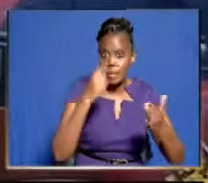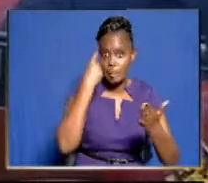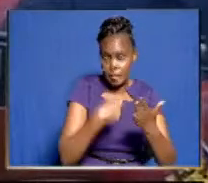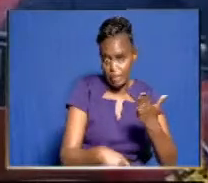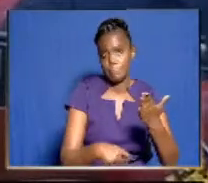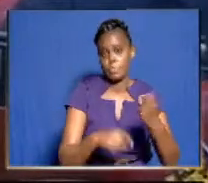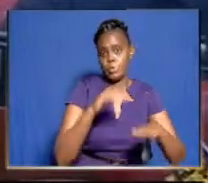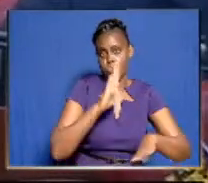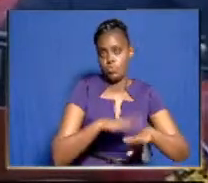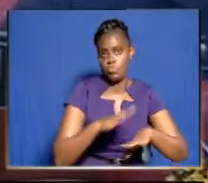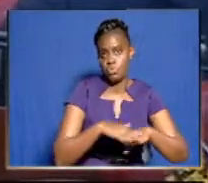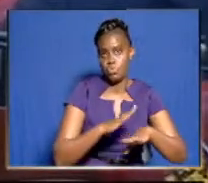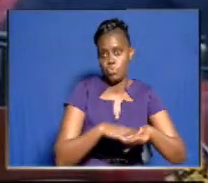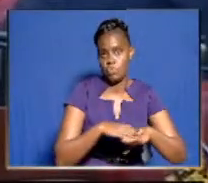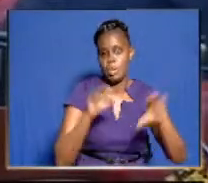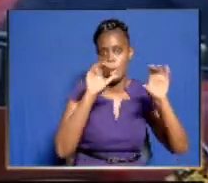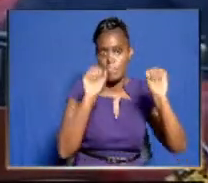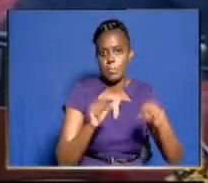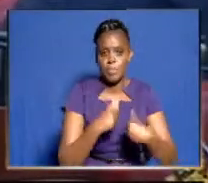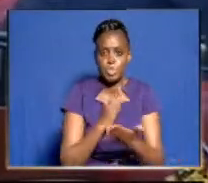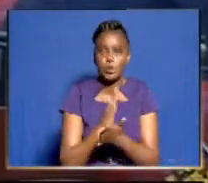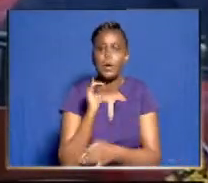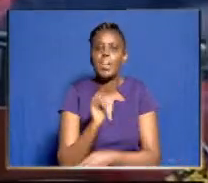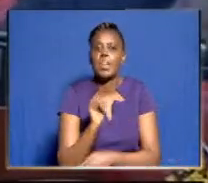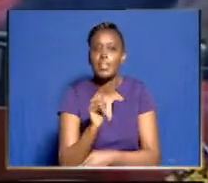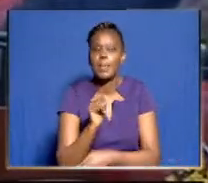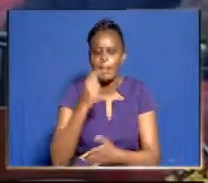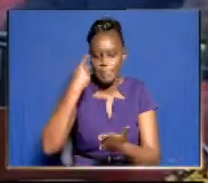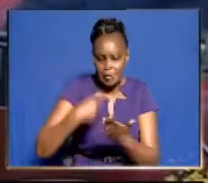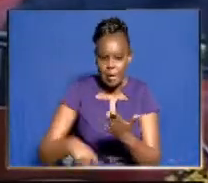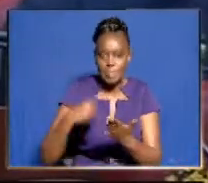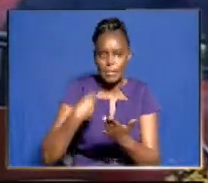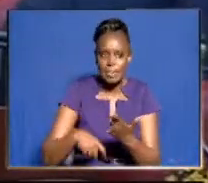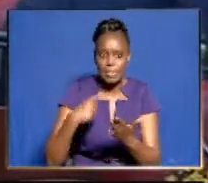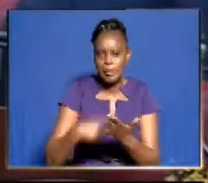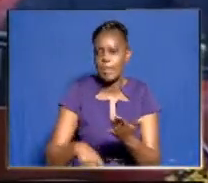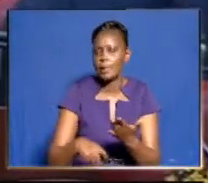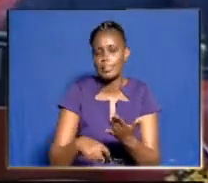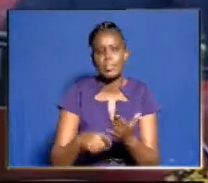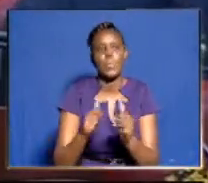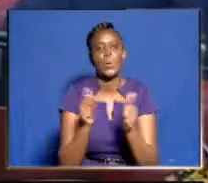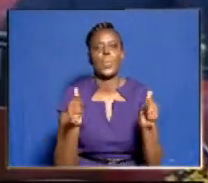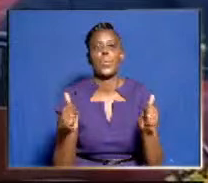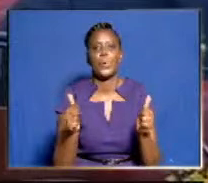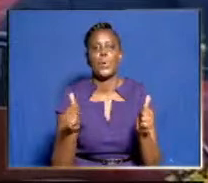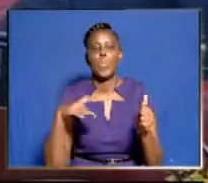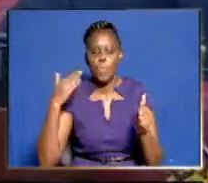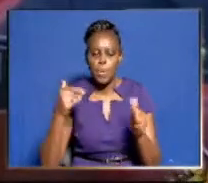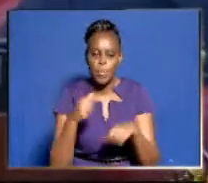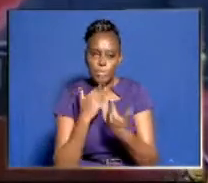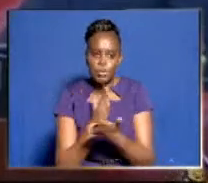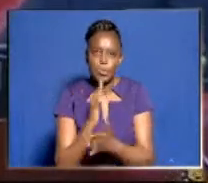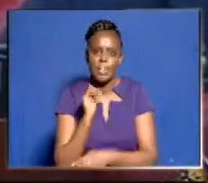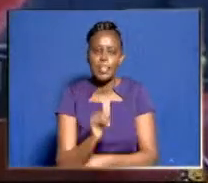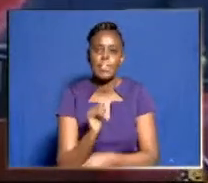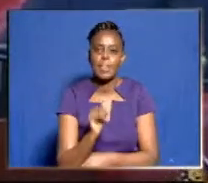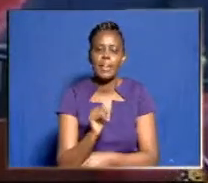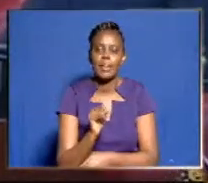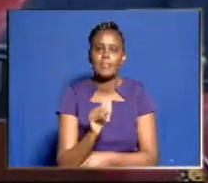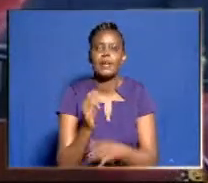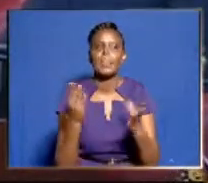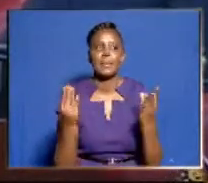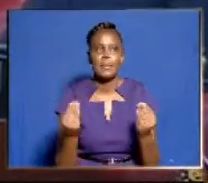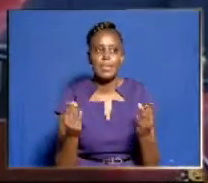taxation system will always ensure that you tax those who should be taxed. It will always ensure that it is